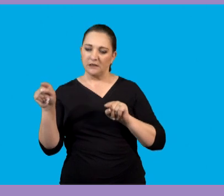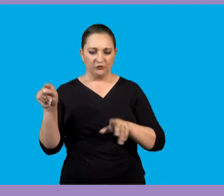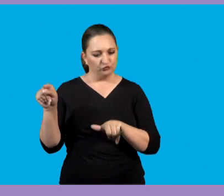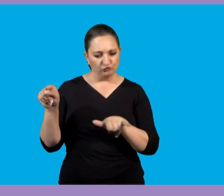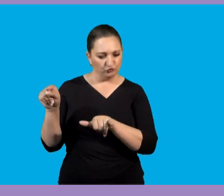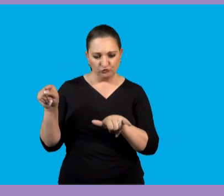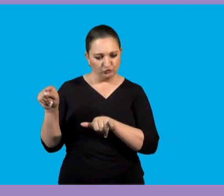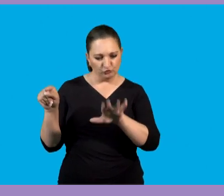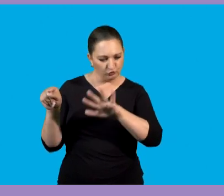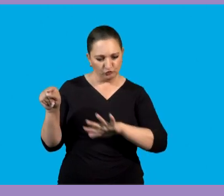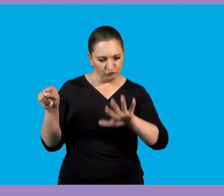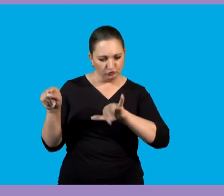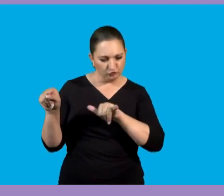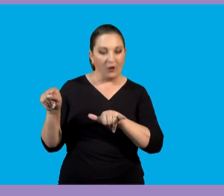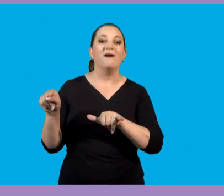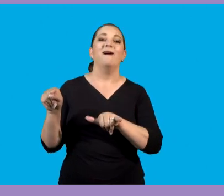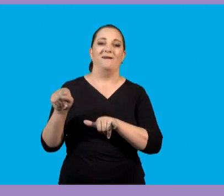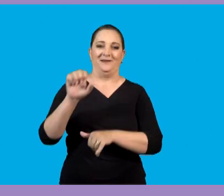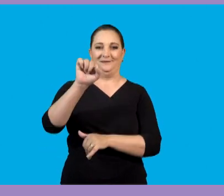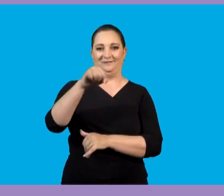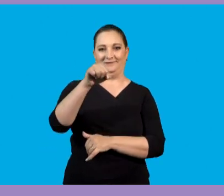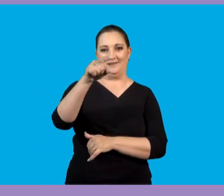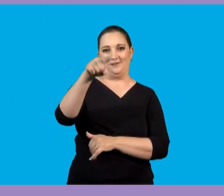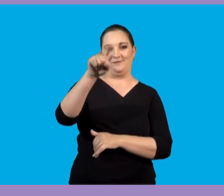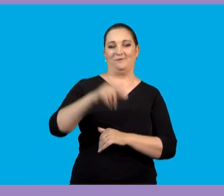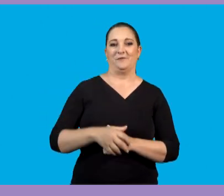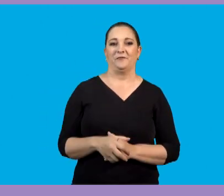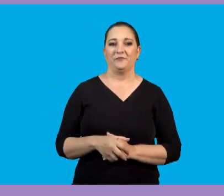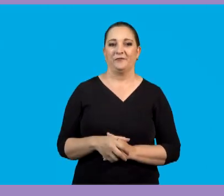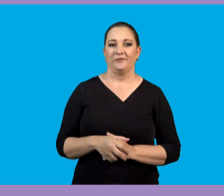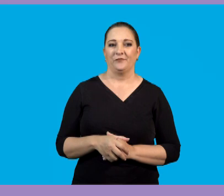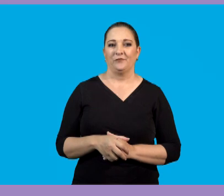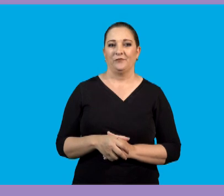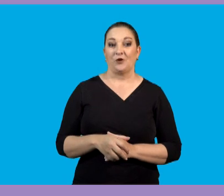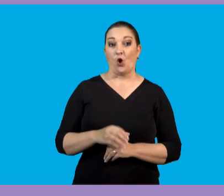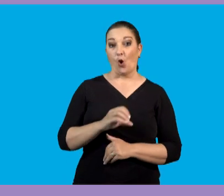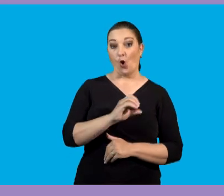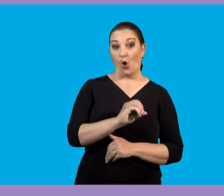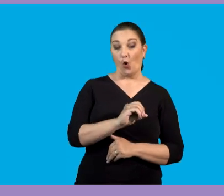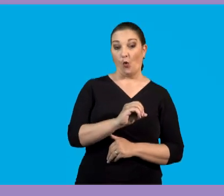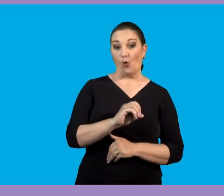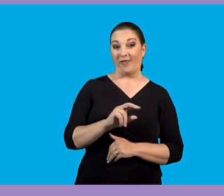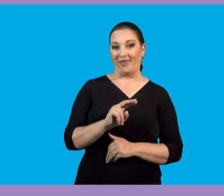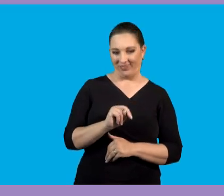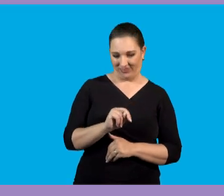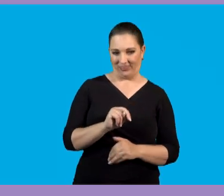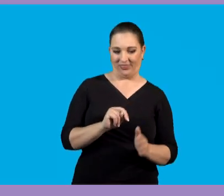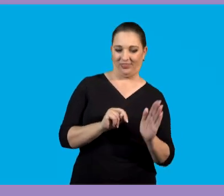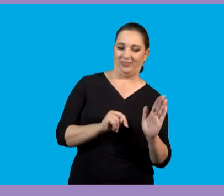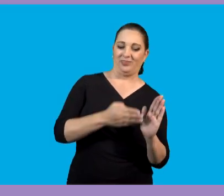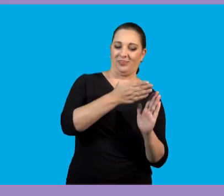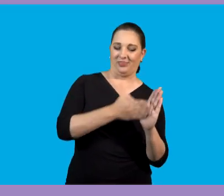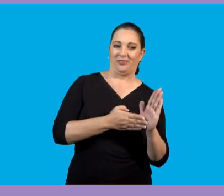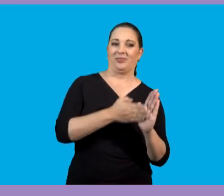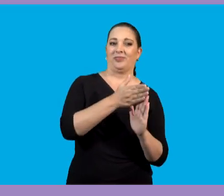WV. And which side is that? Yes, that would be our ON. So that